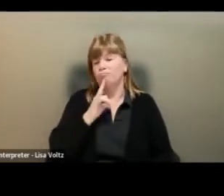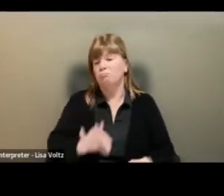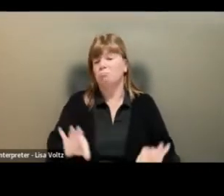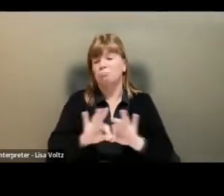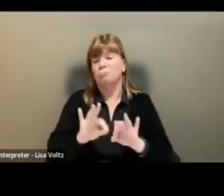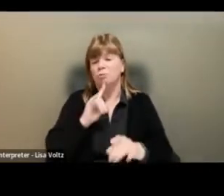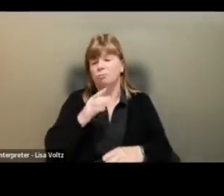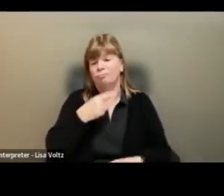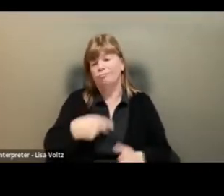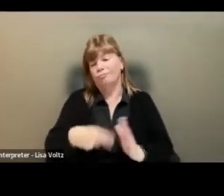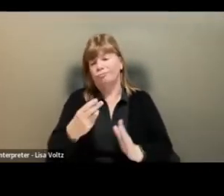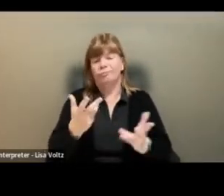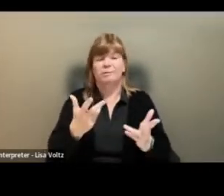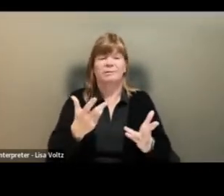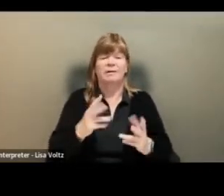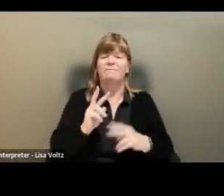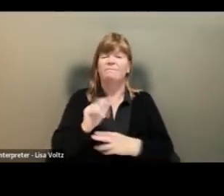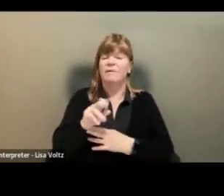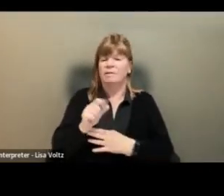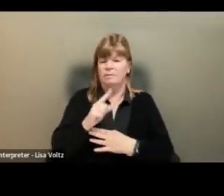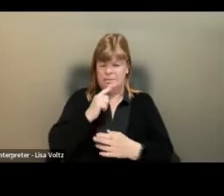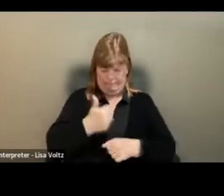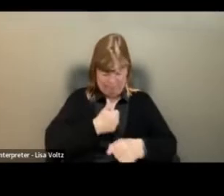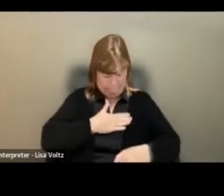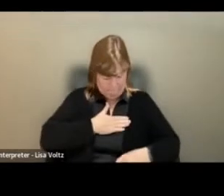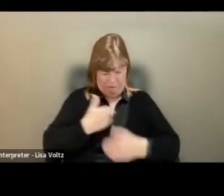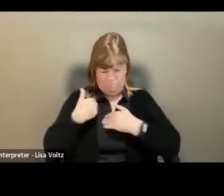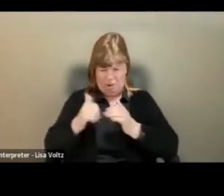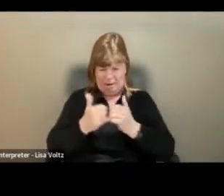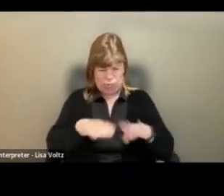Victims often blame themselves for how their children have been impacted.